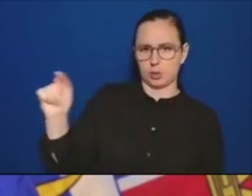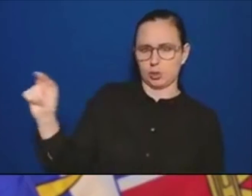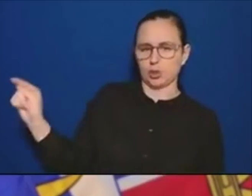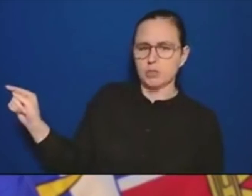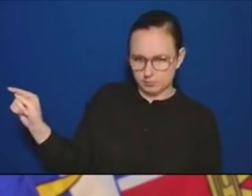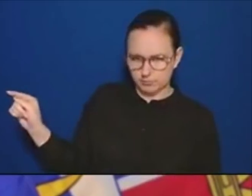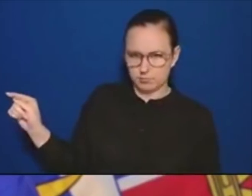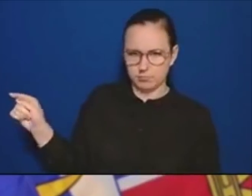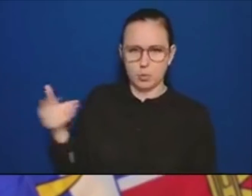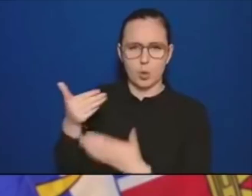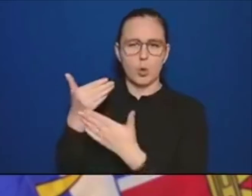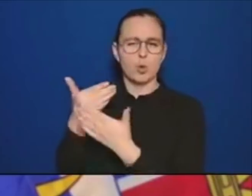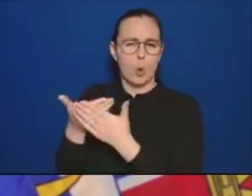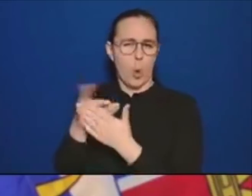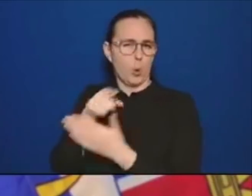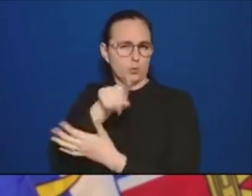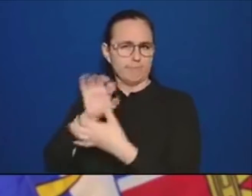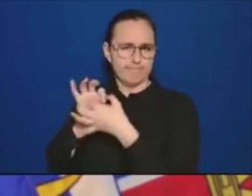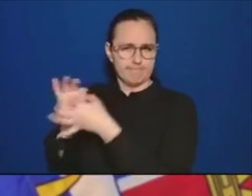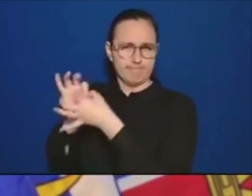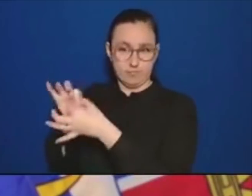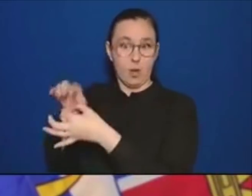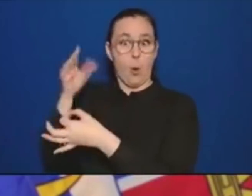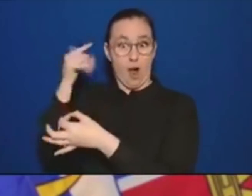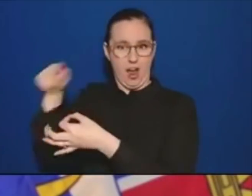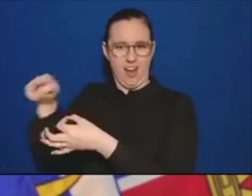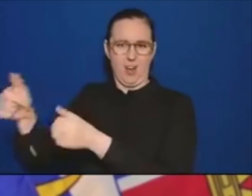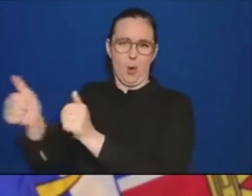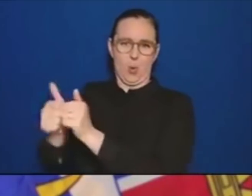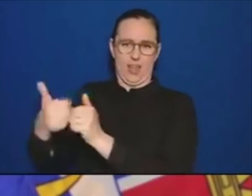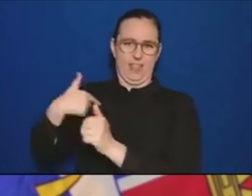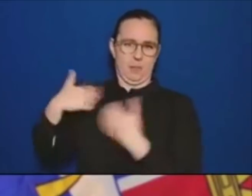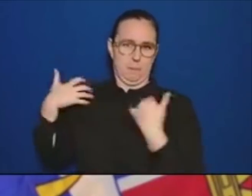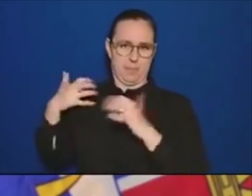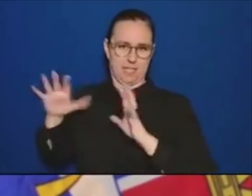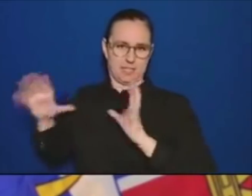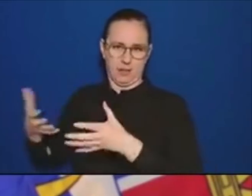relationship that they have with our ministry right now. We've made about